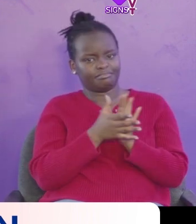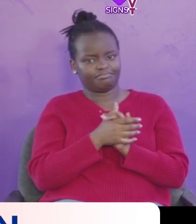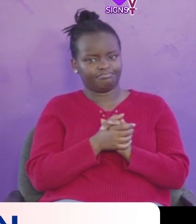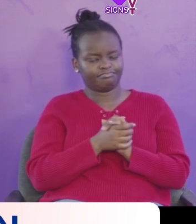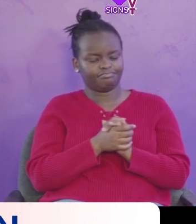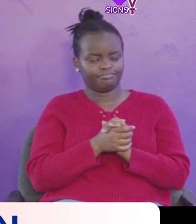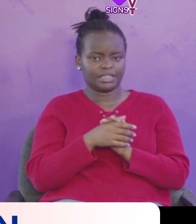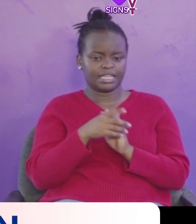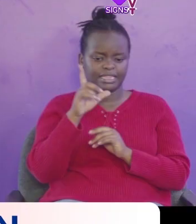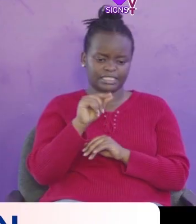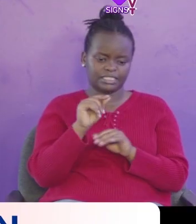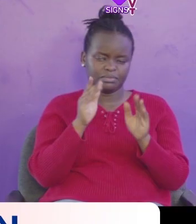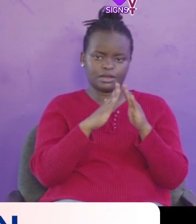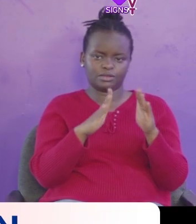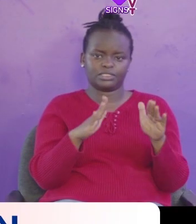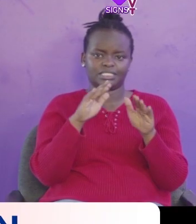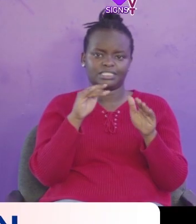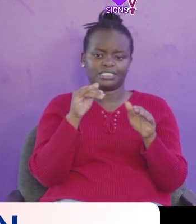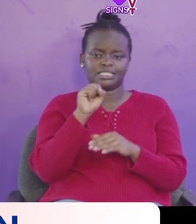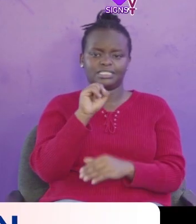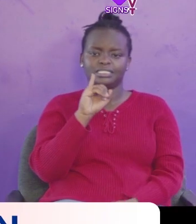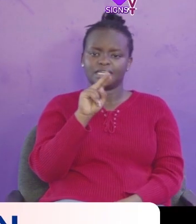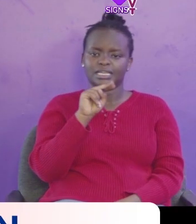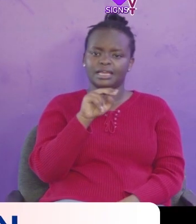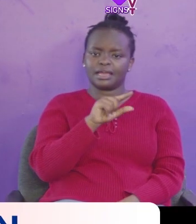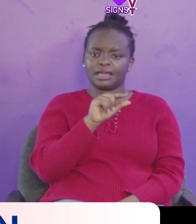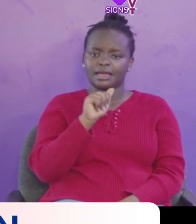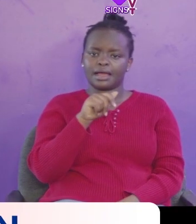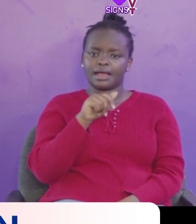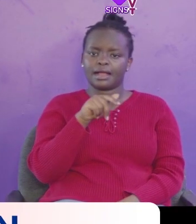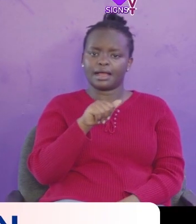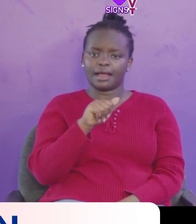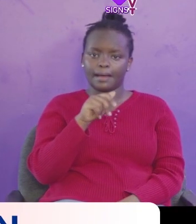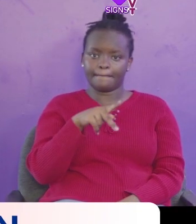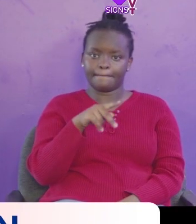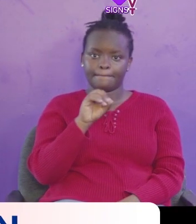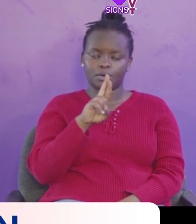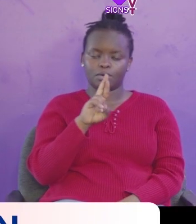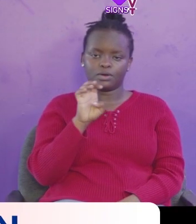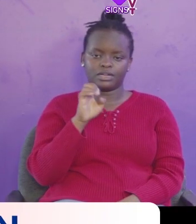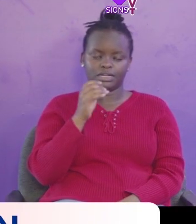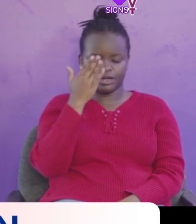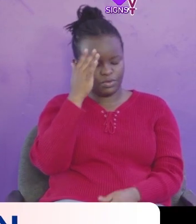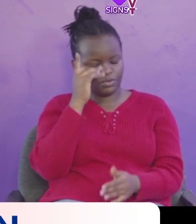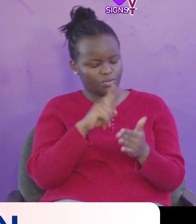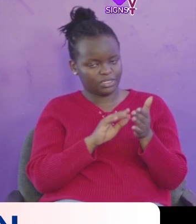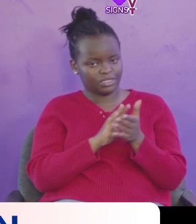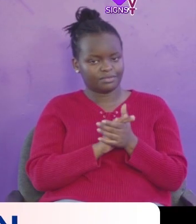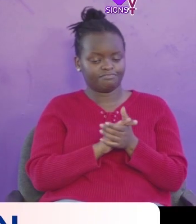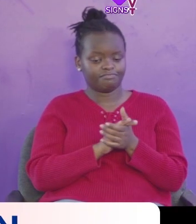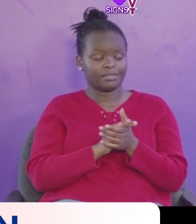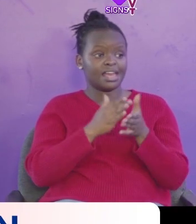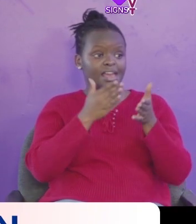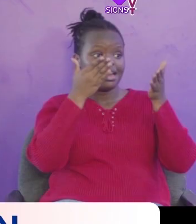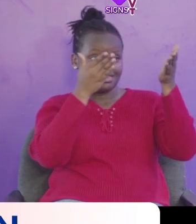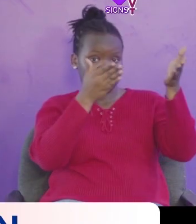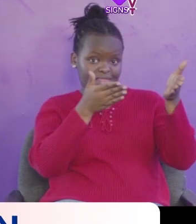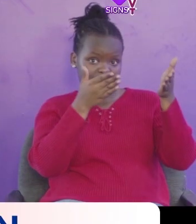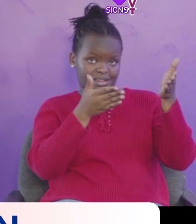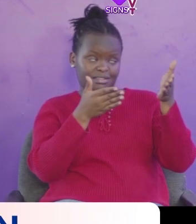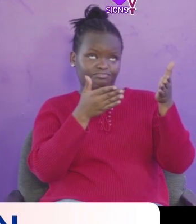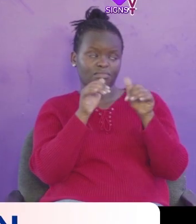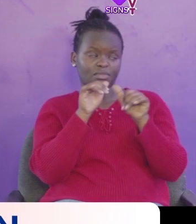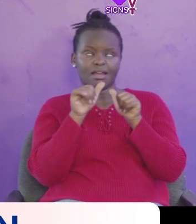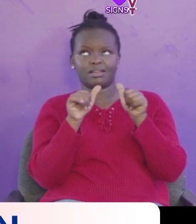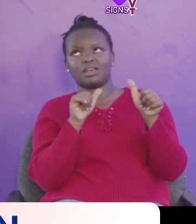those affordable houses in Singapore from what you know. Okay. You know, it took the real Singapore